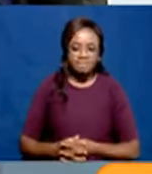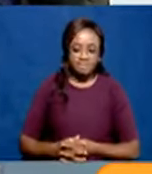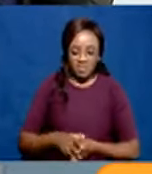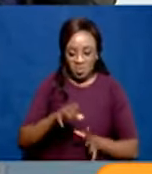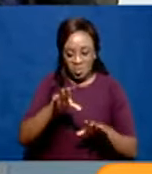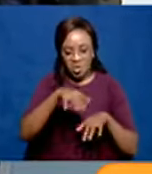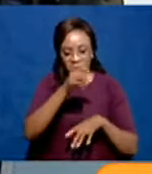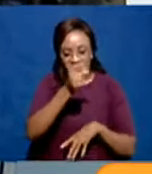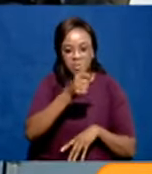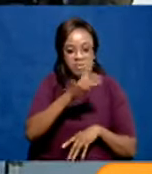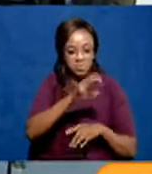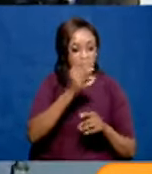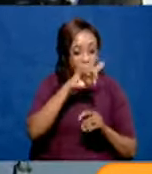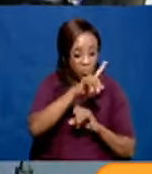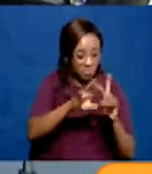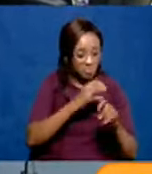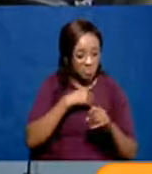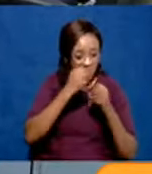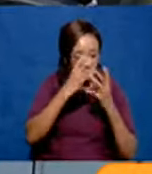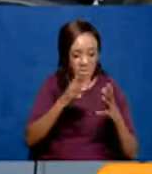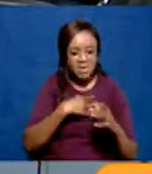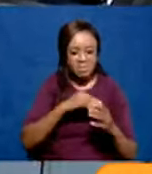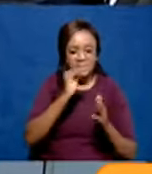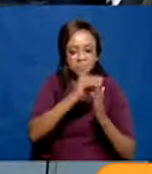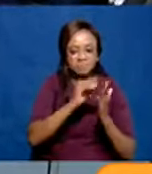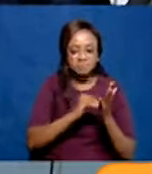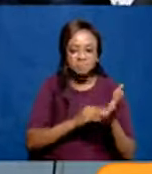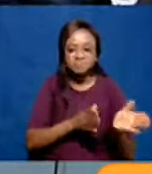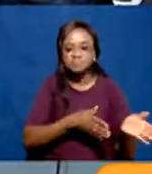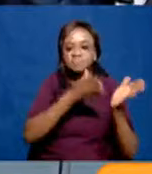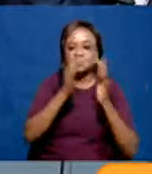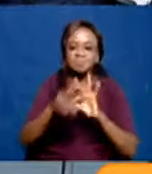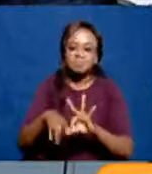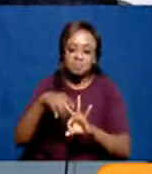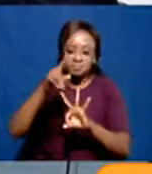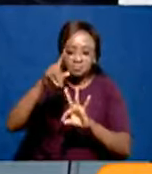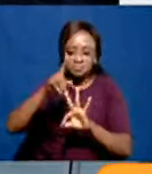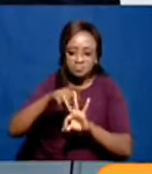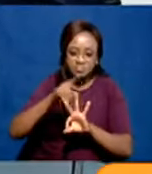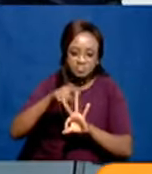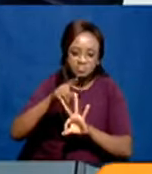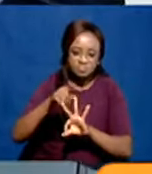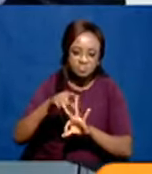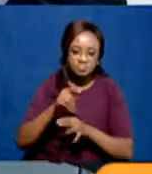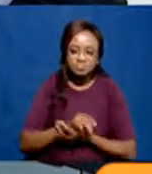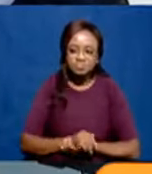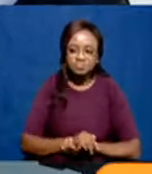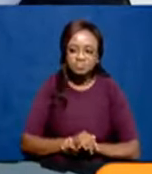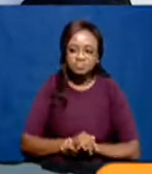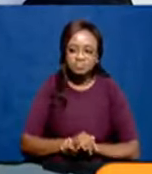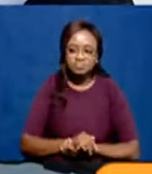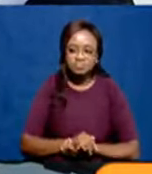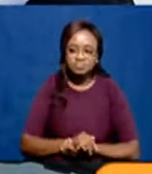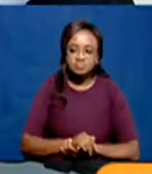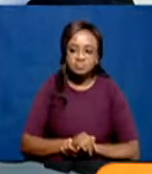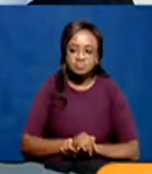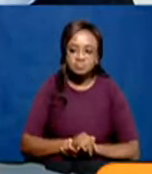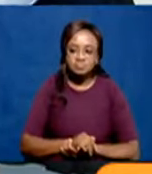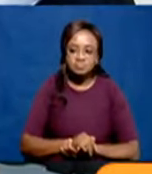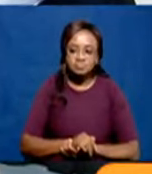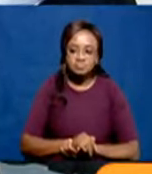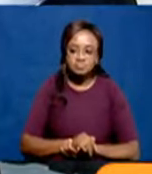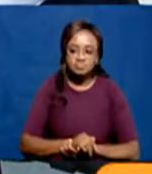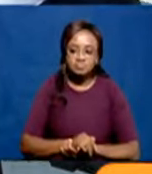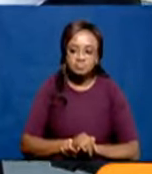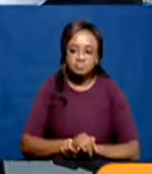give you the next round of questions as well. Mary, what is your concern? Thank you, Trevor. And let me just start by saying